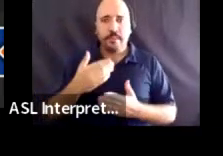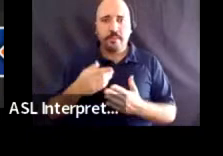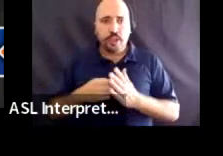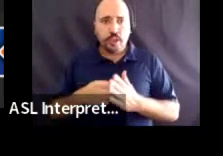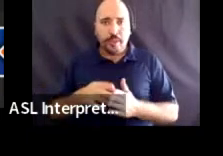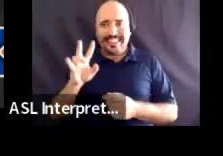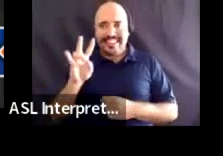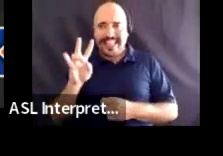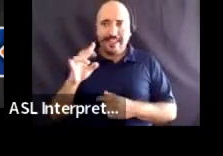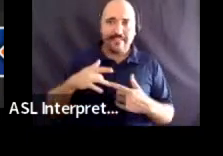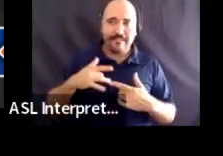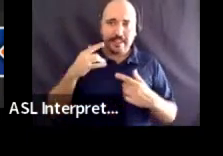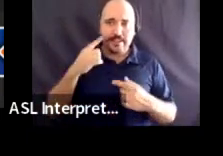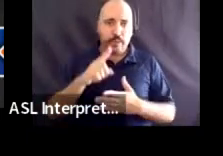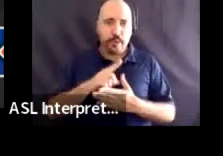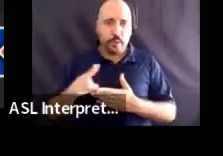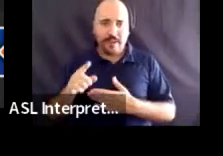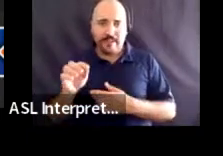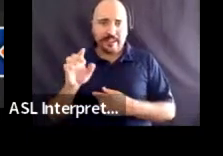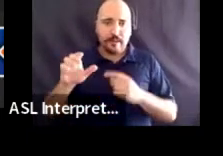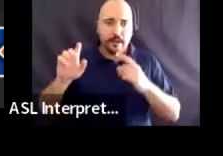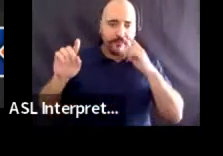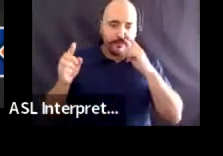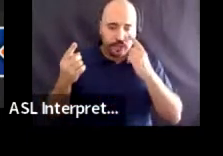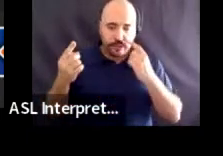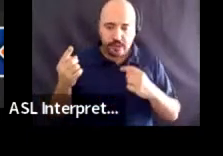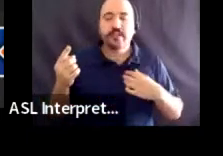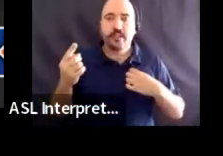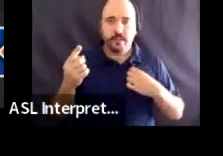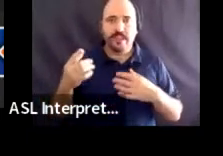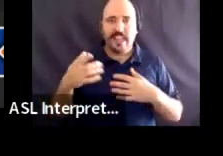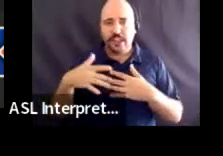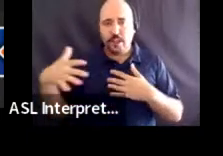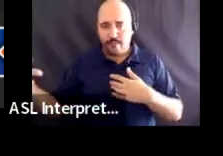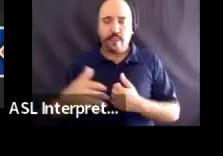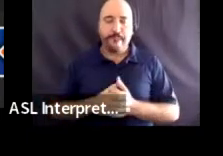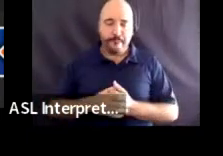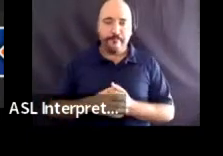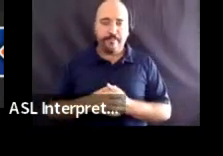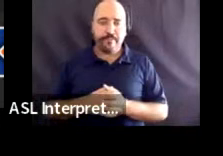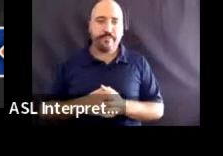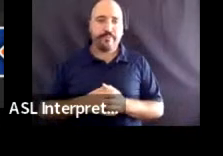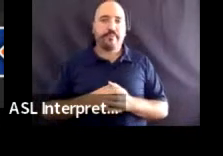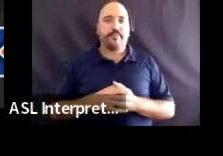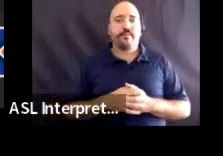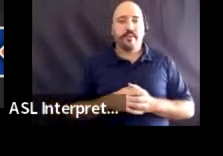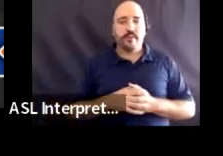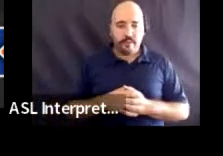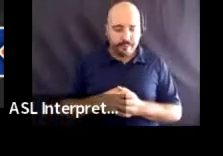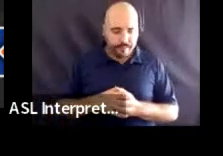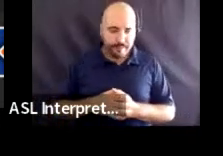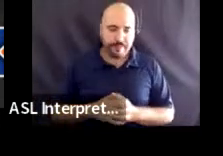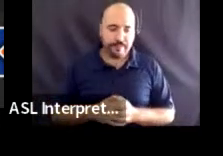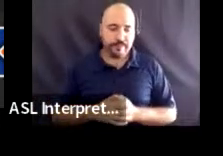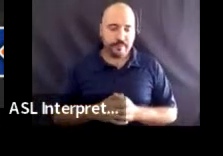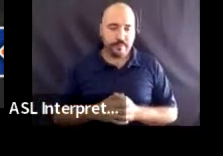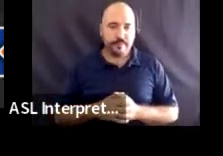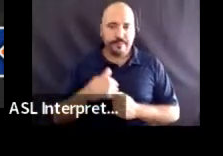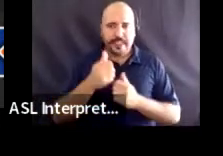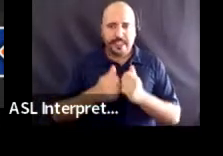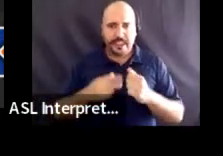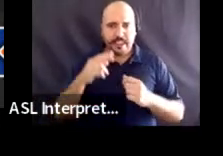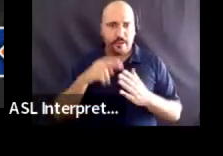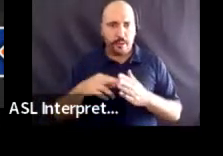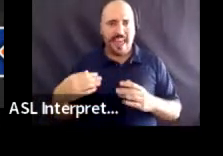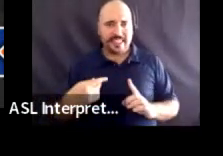events for the week of December 1st, and so forth. And each each view has a back button